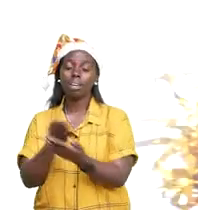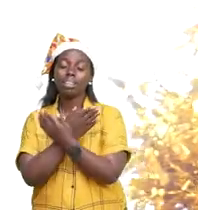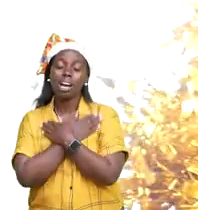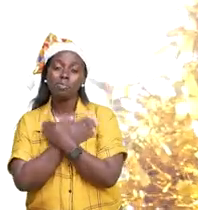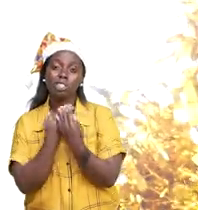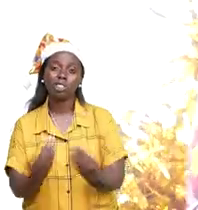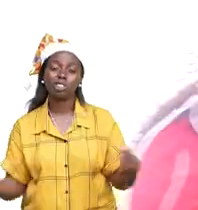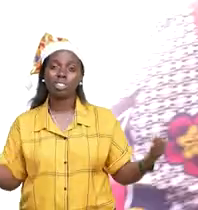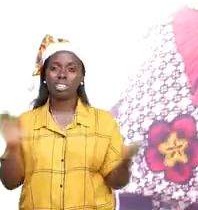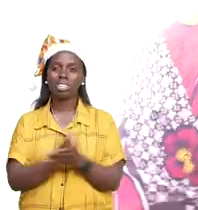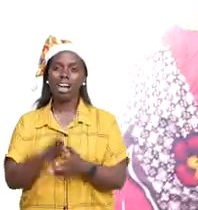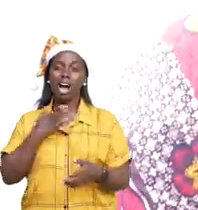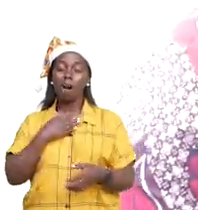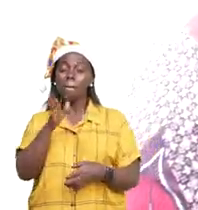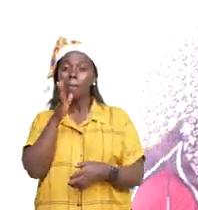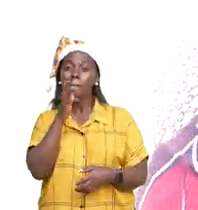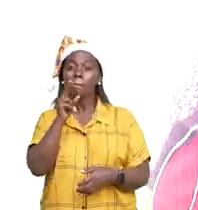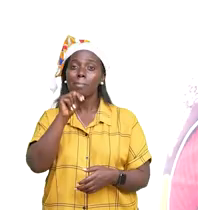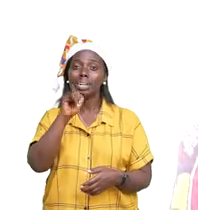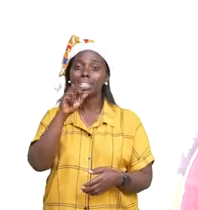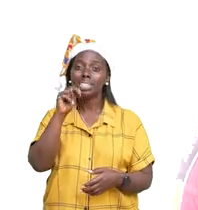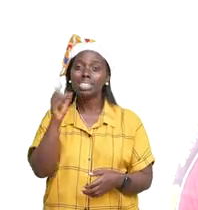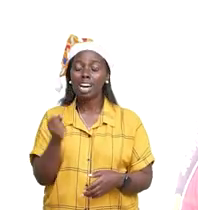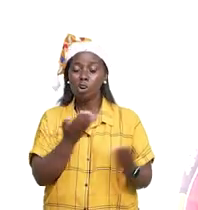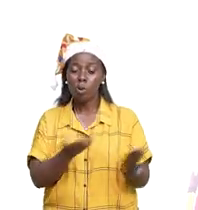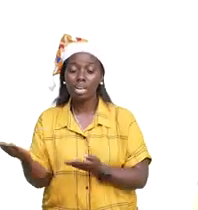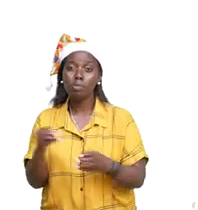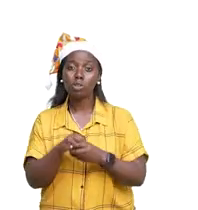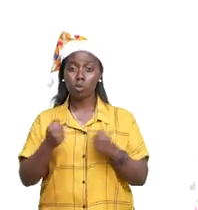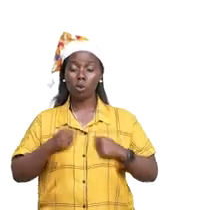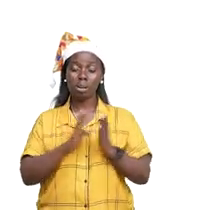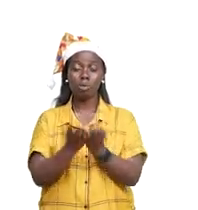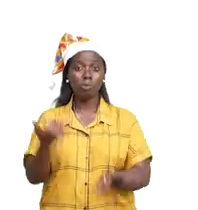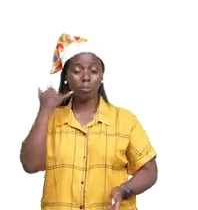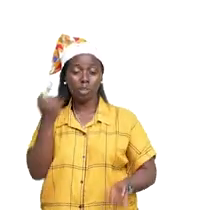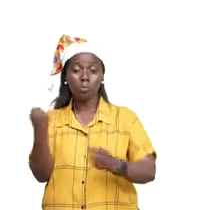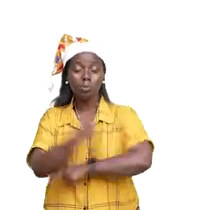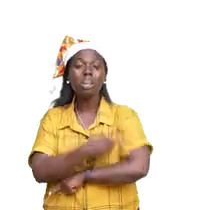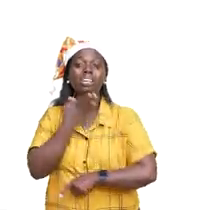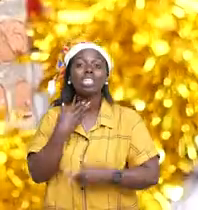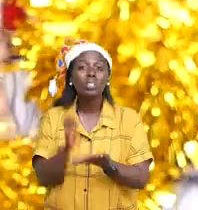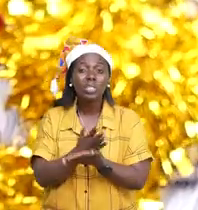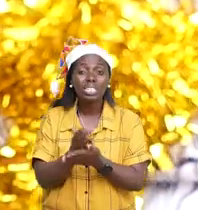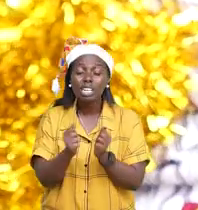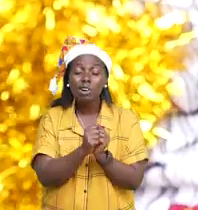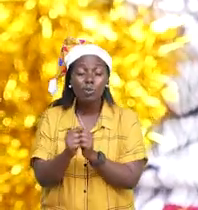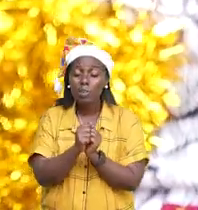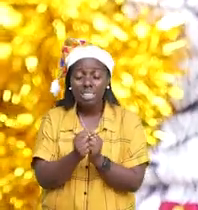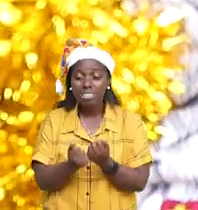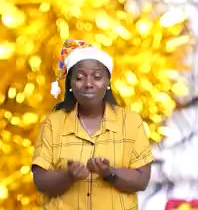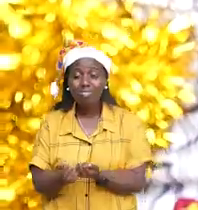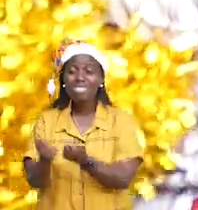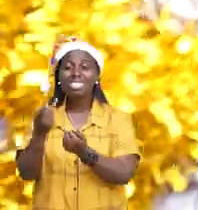Yambi children, I am Mama Nina. Welcome to Rwanda Bookmobile. Today I'm going to share with you a magical